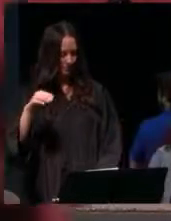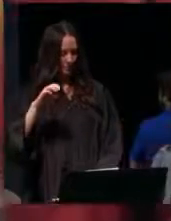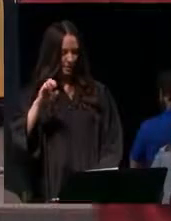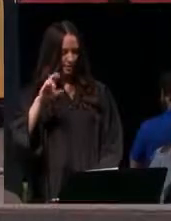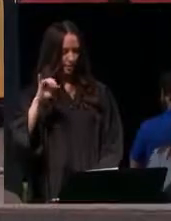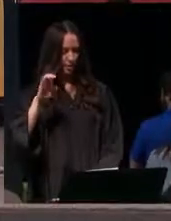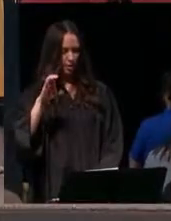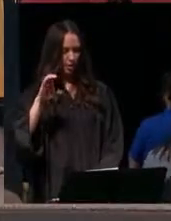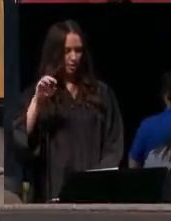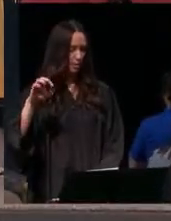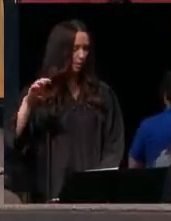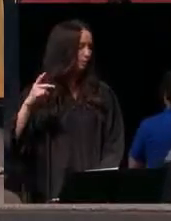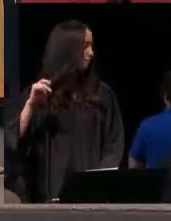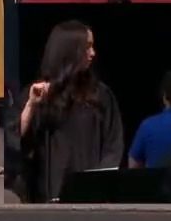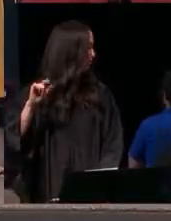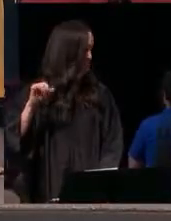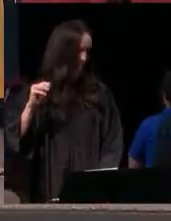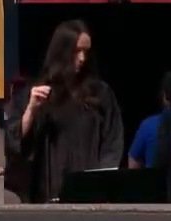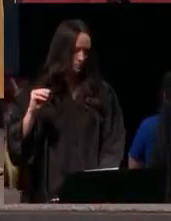Eric Palm.